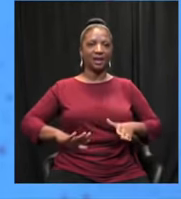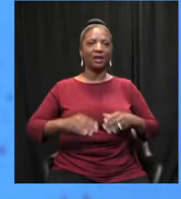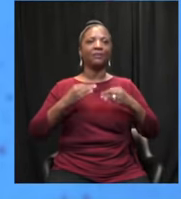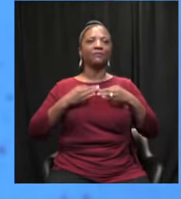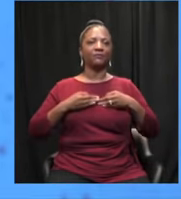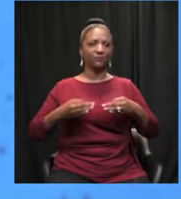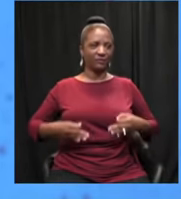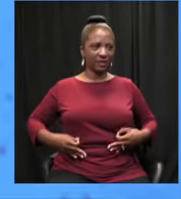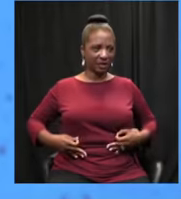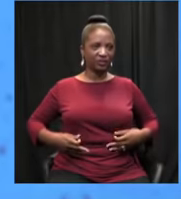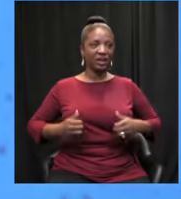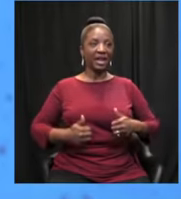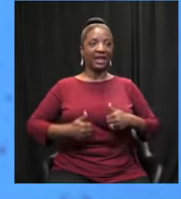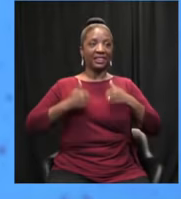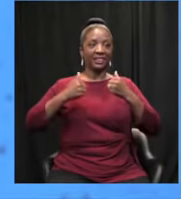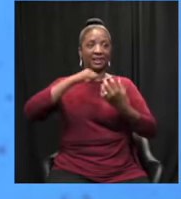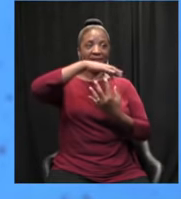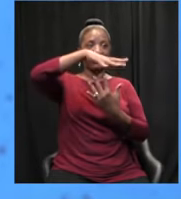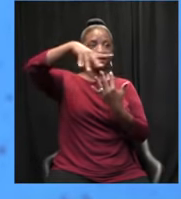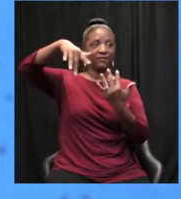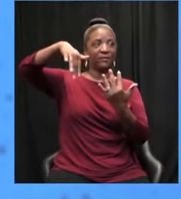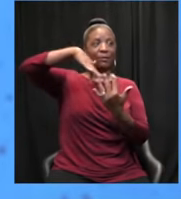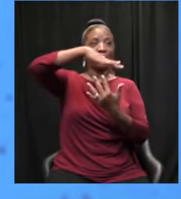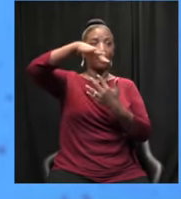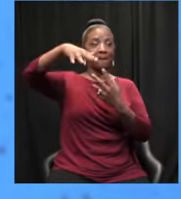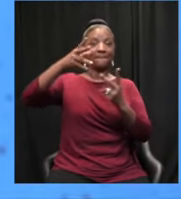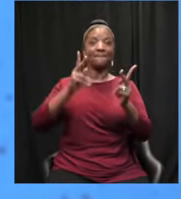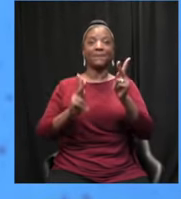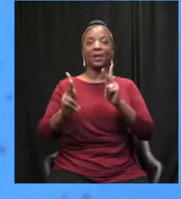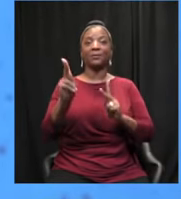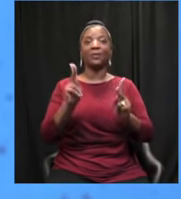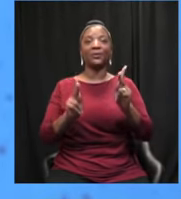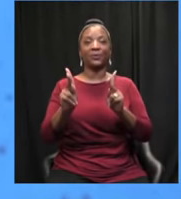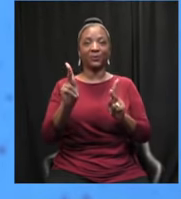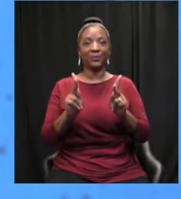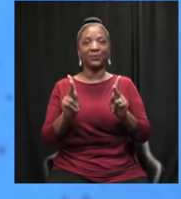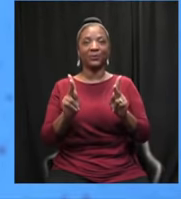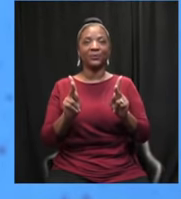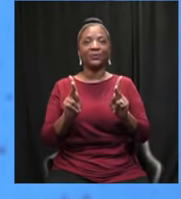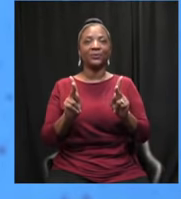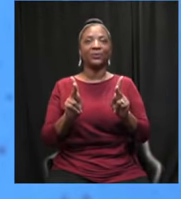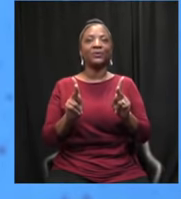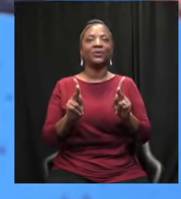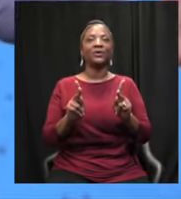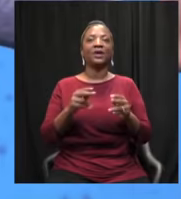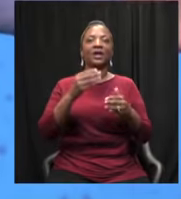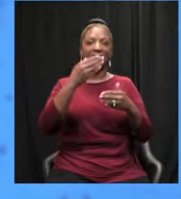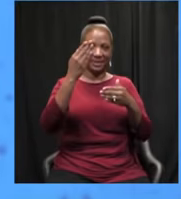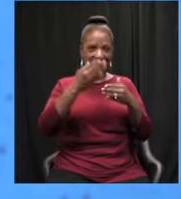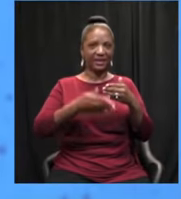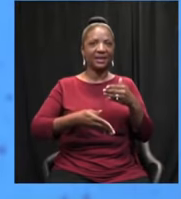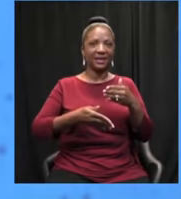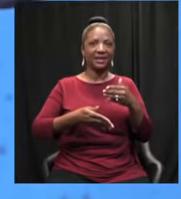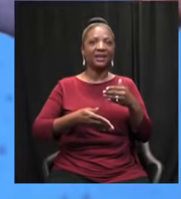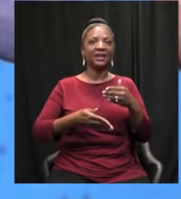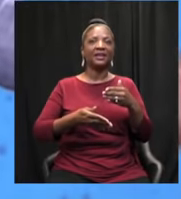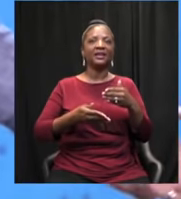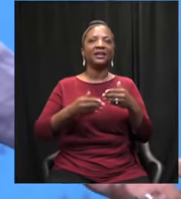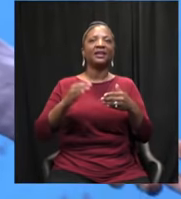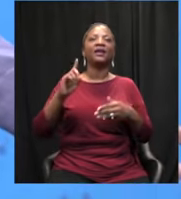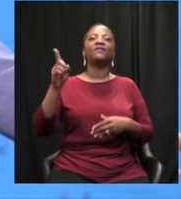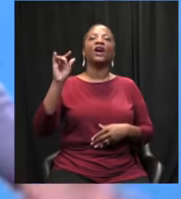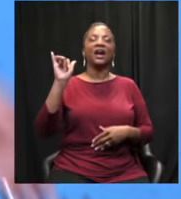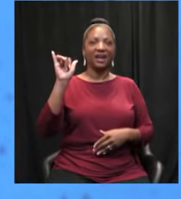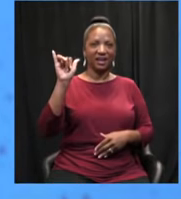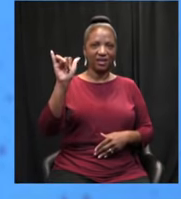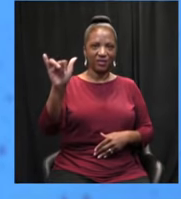creation, Jesus is present right now, and Jesus will be present at the end. He is eternal, and he is